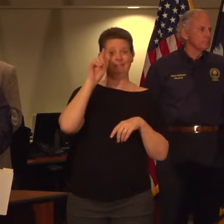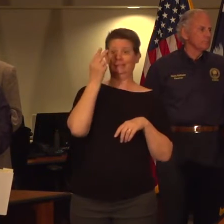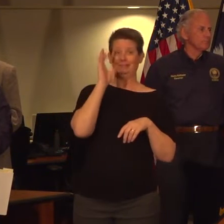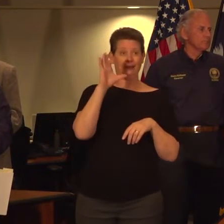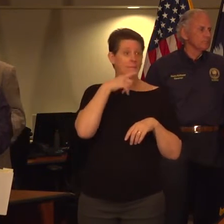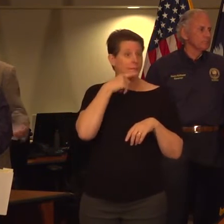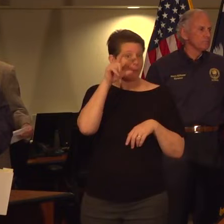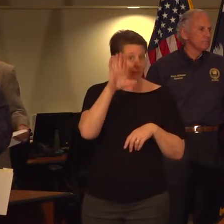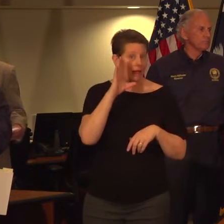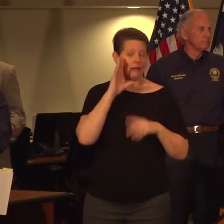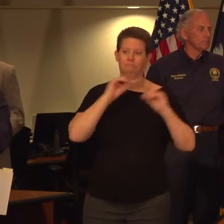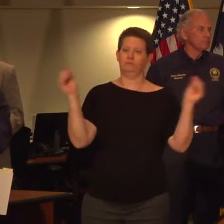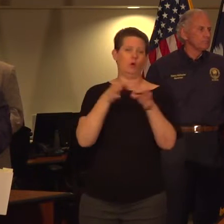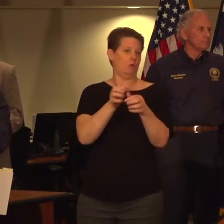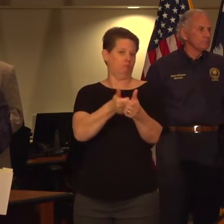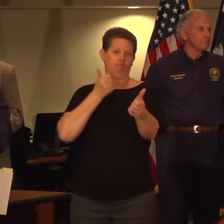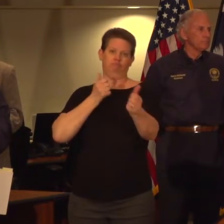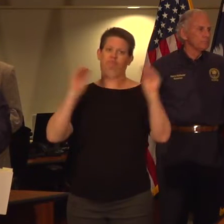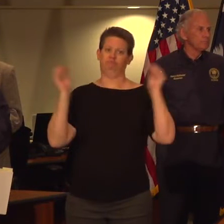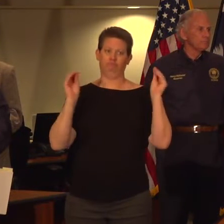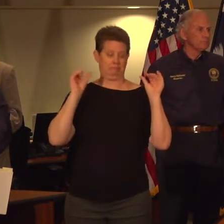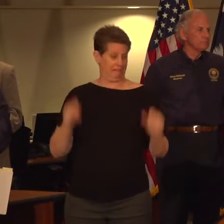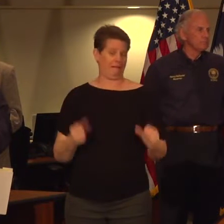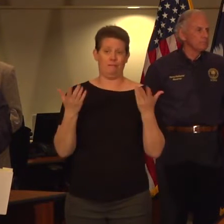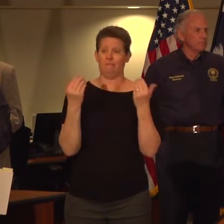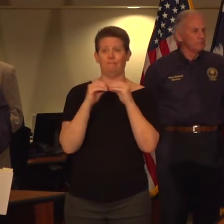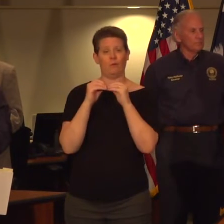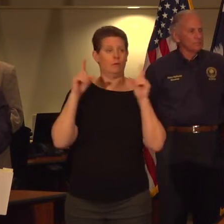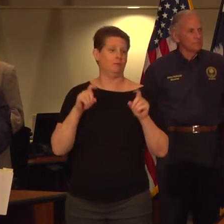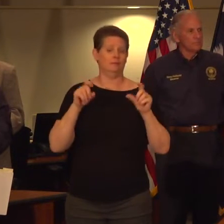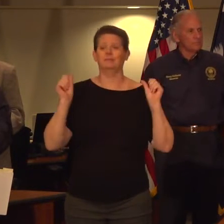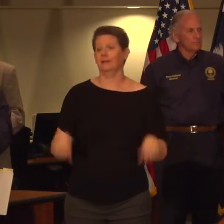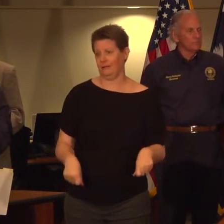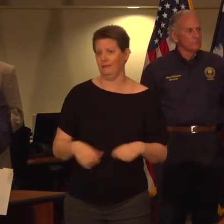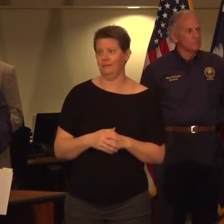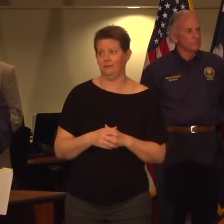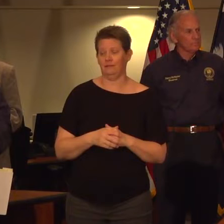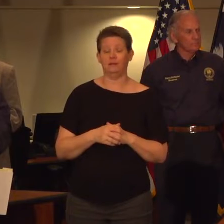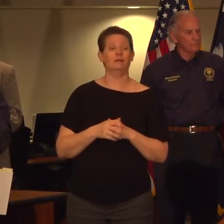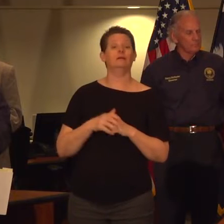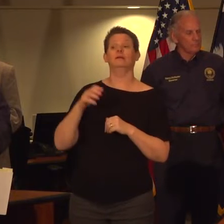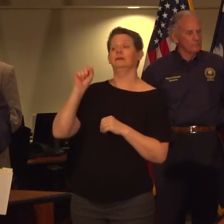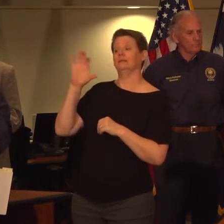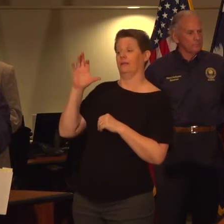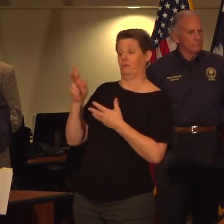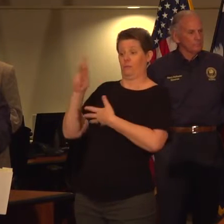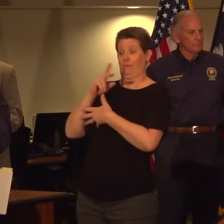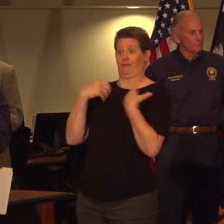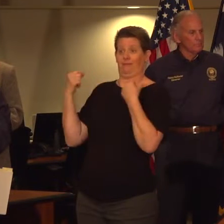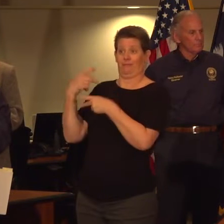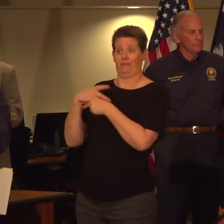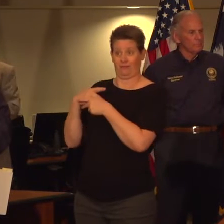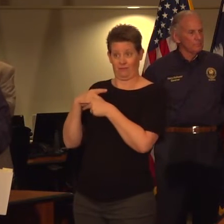have capacity to perform a great deal more tests. We're currently working with the South Carolina Primary Healthcare Association and the Office